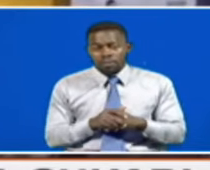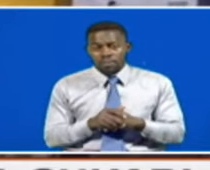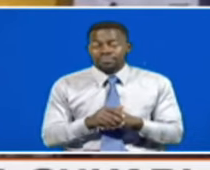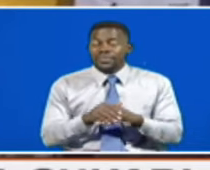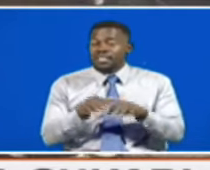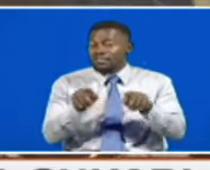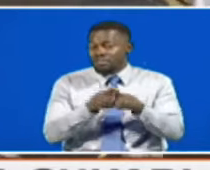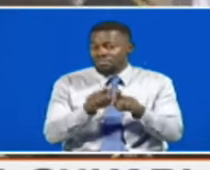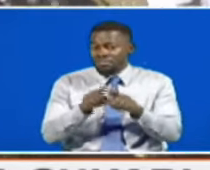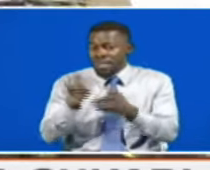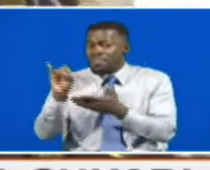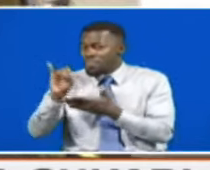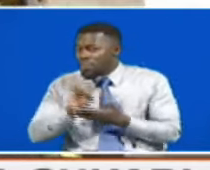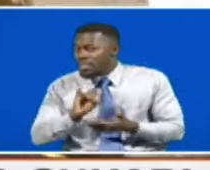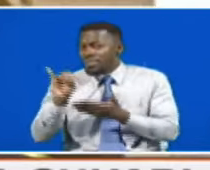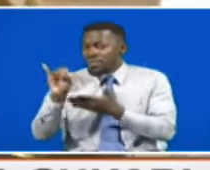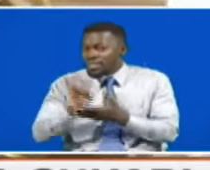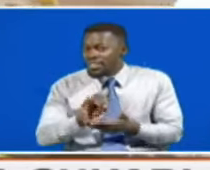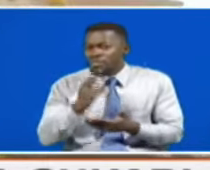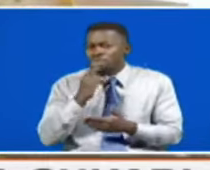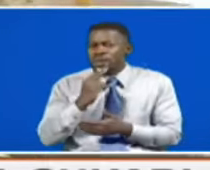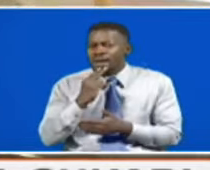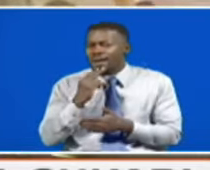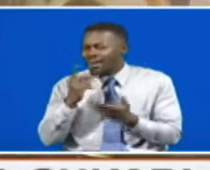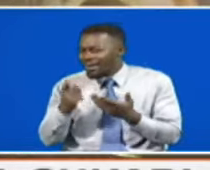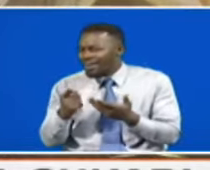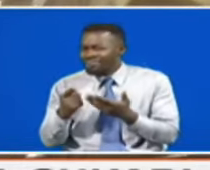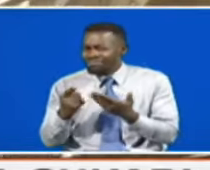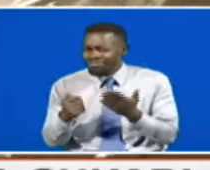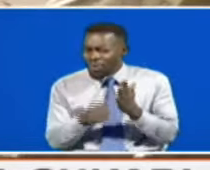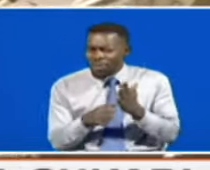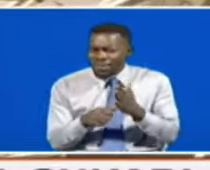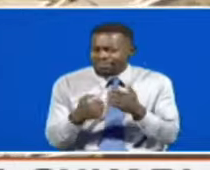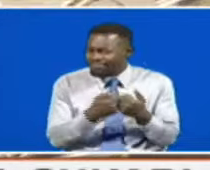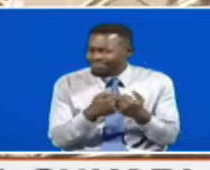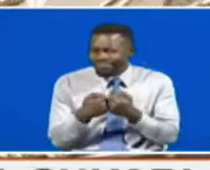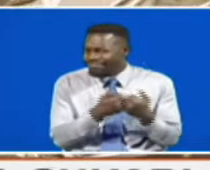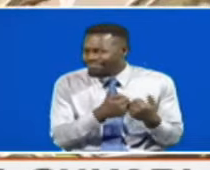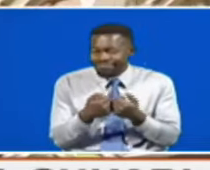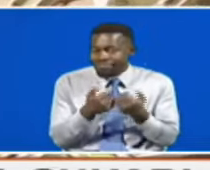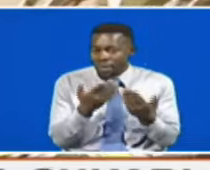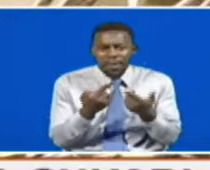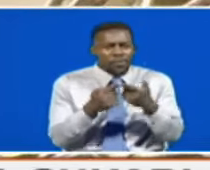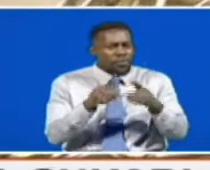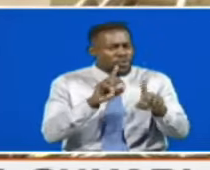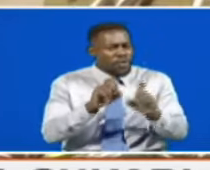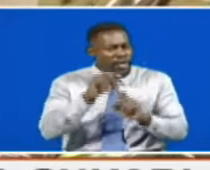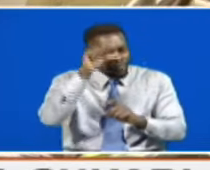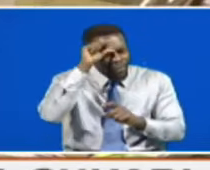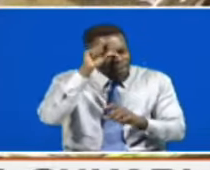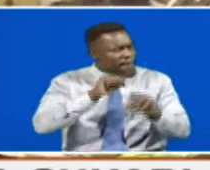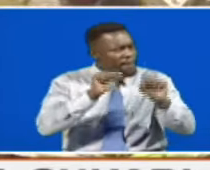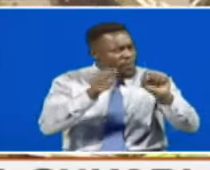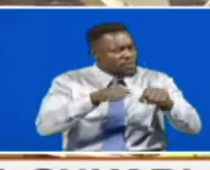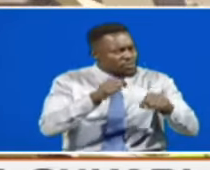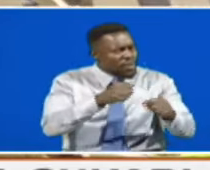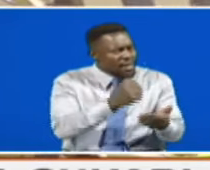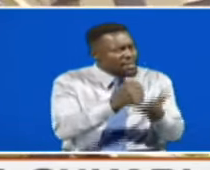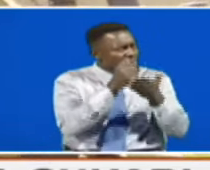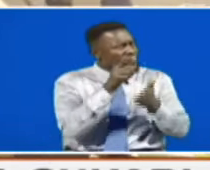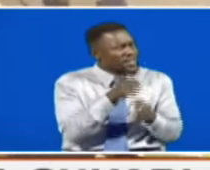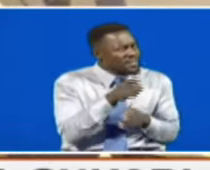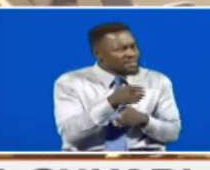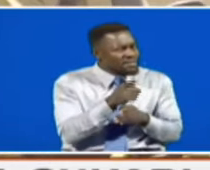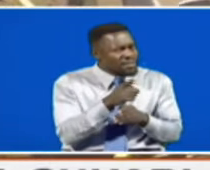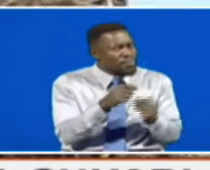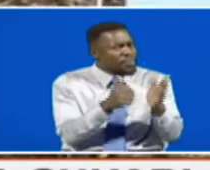humu nchini kiendelea, ipo haja tena kwa serikali kupitia Wizara ya Kilimo kutathmini upya viwango na uwezo wa